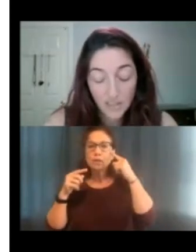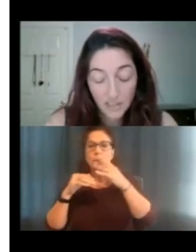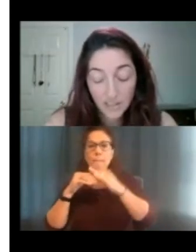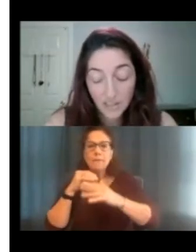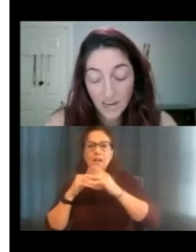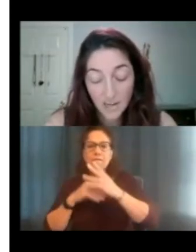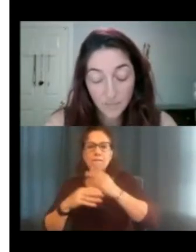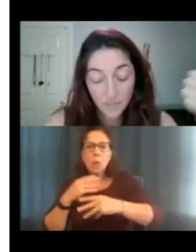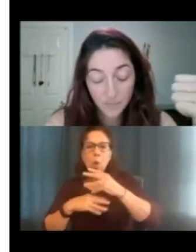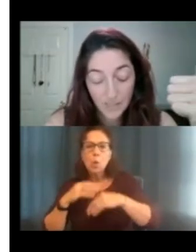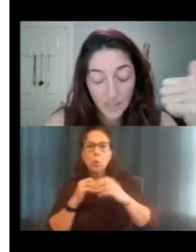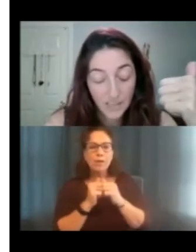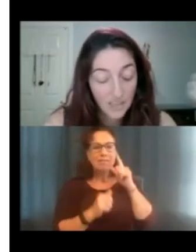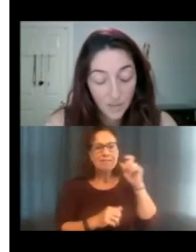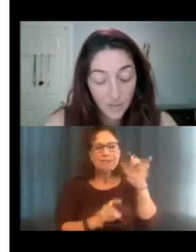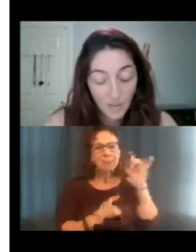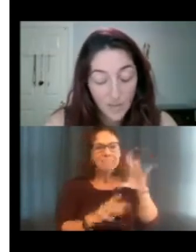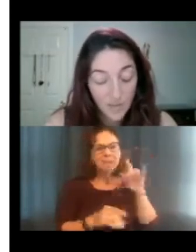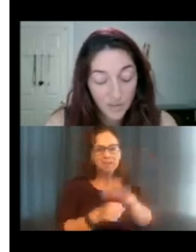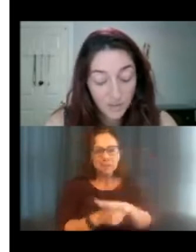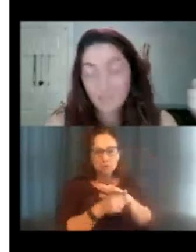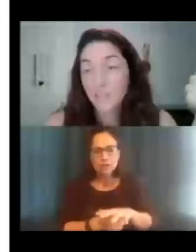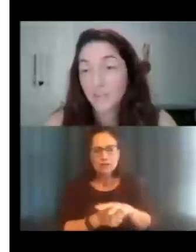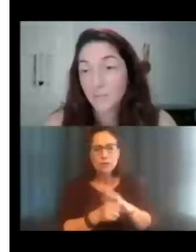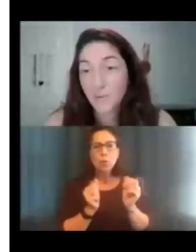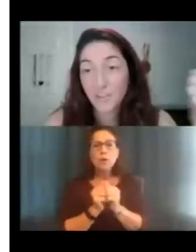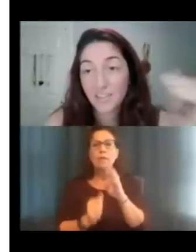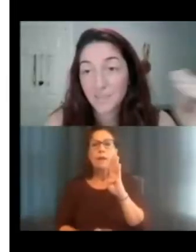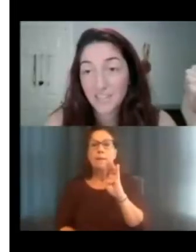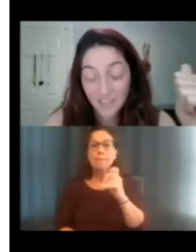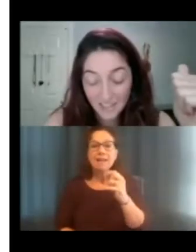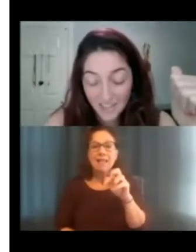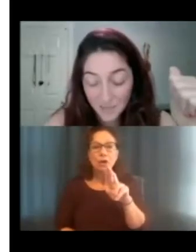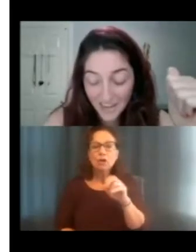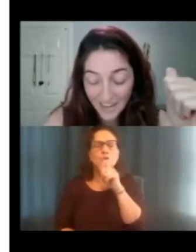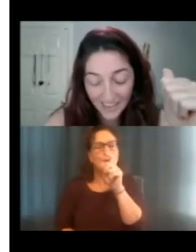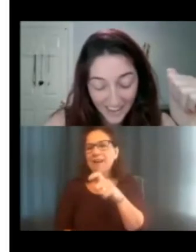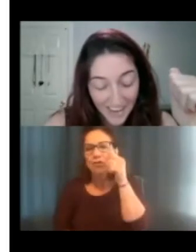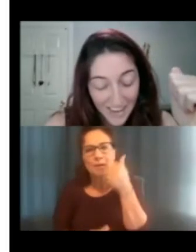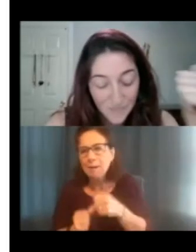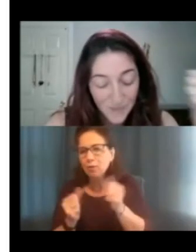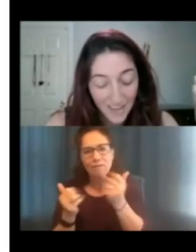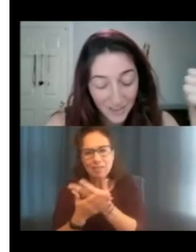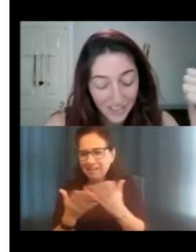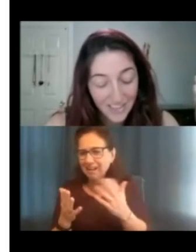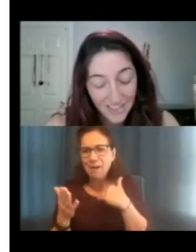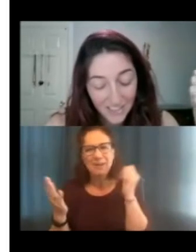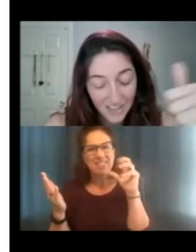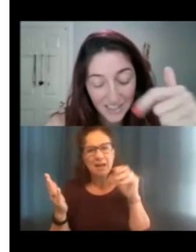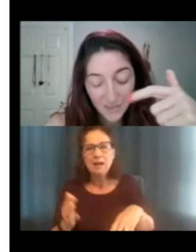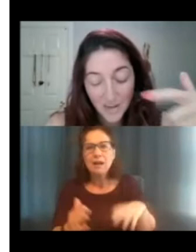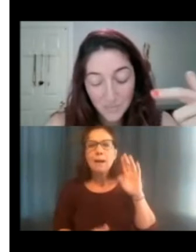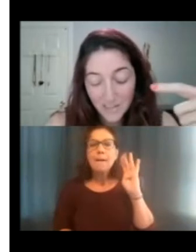in particular in bilateral, you don't have to remember all these, I'm just going to list them. Bilateral